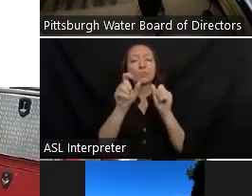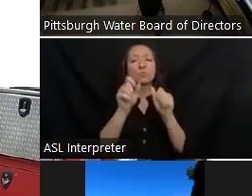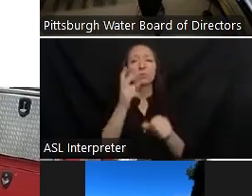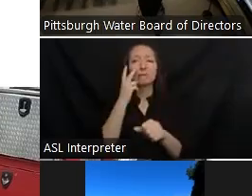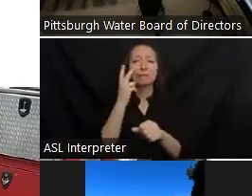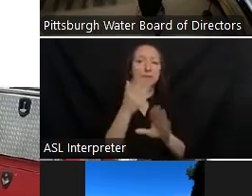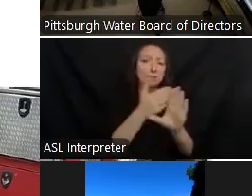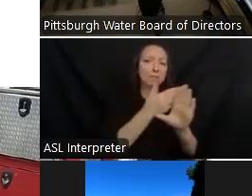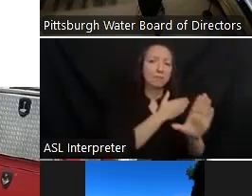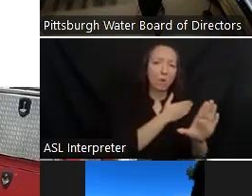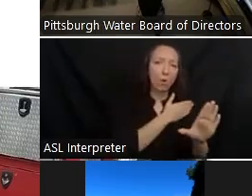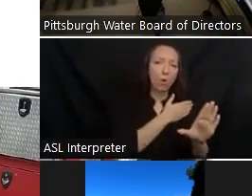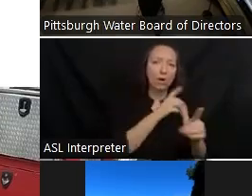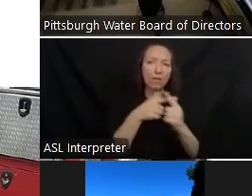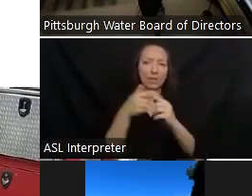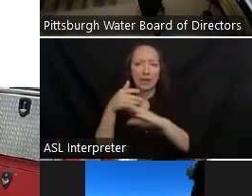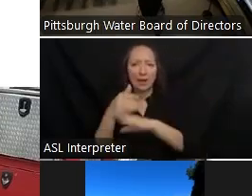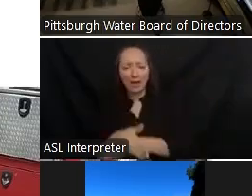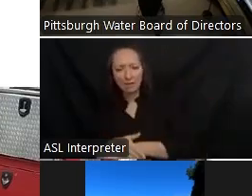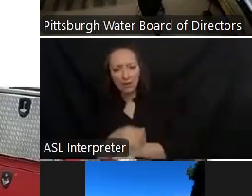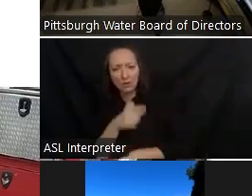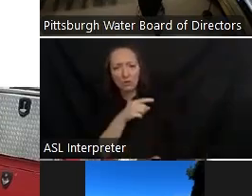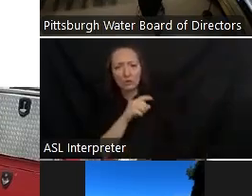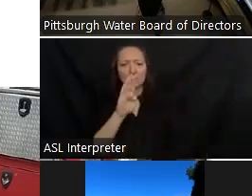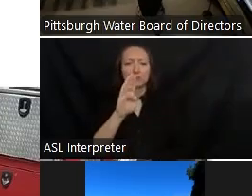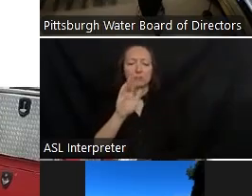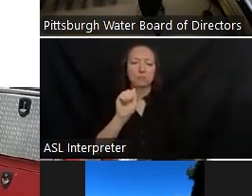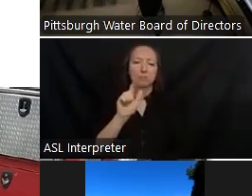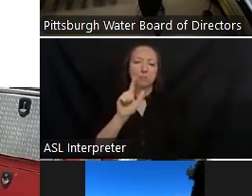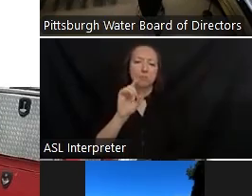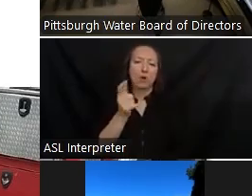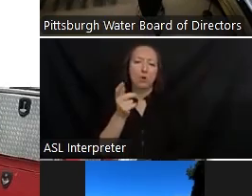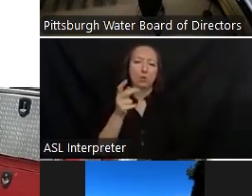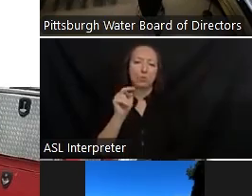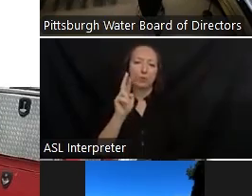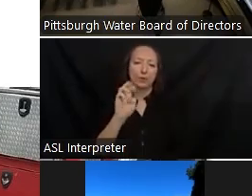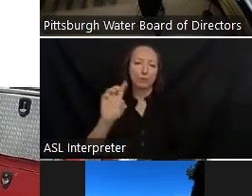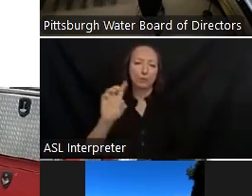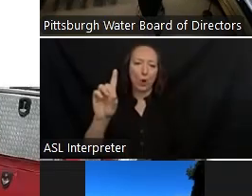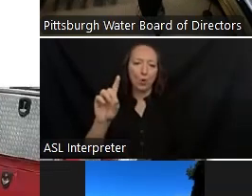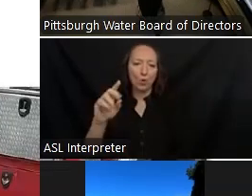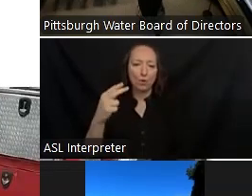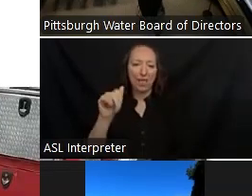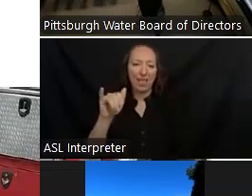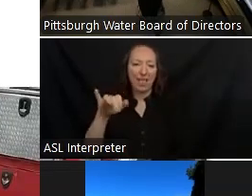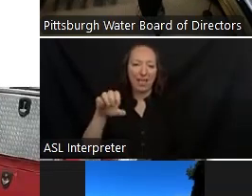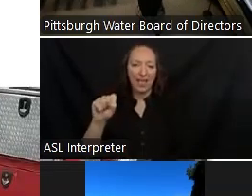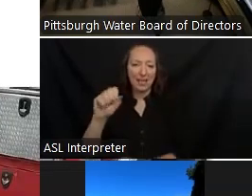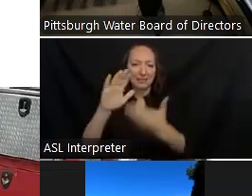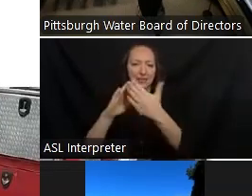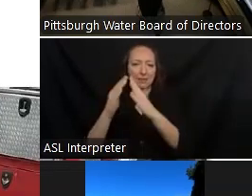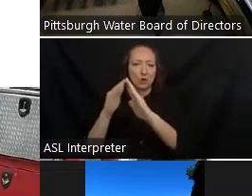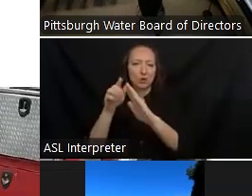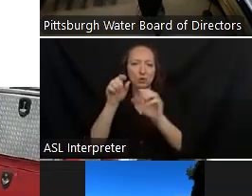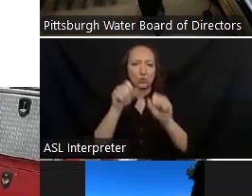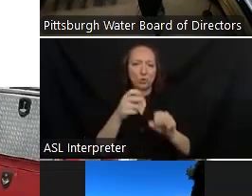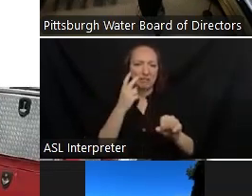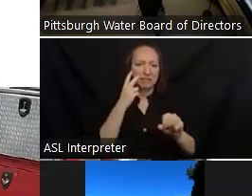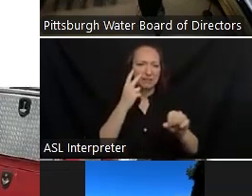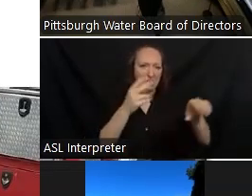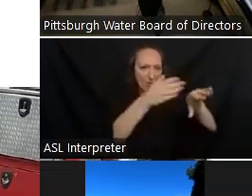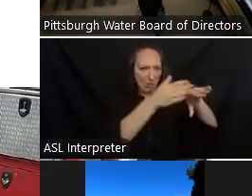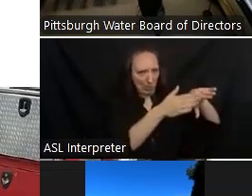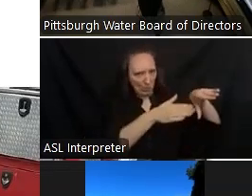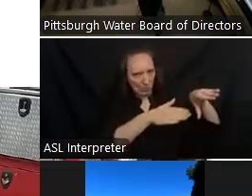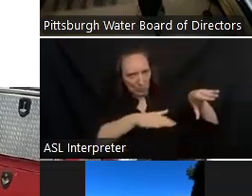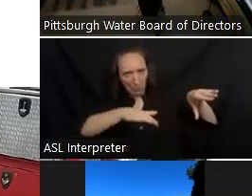photo along Baldwin Road in the Hayes neighborhood. In the before photo, and you can see that basin and inlet had collapsed, and the